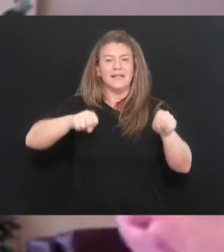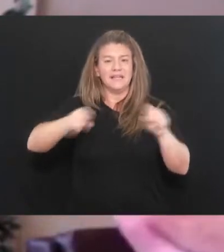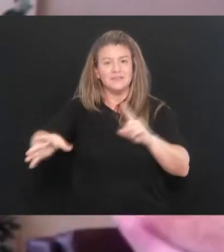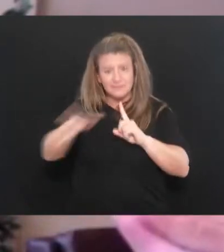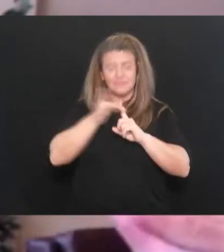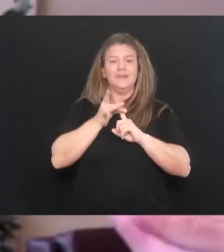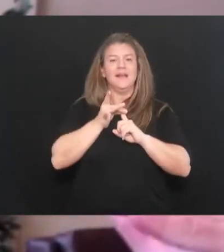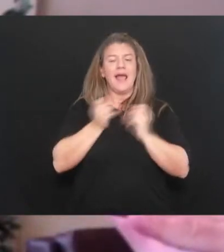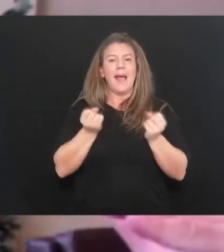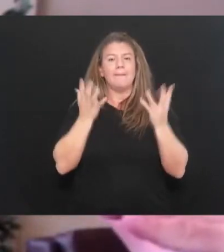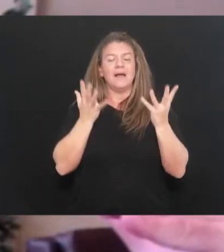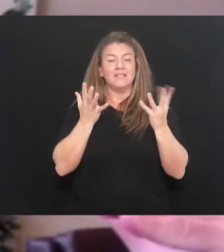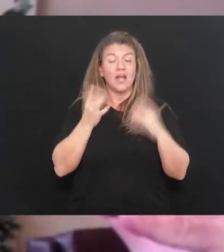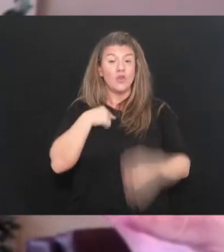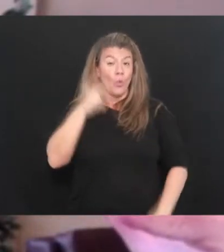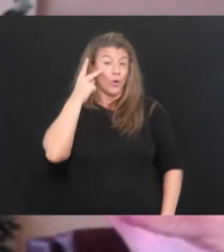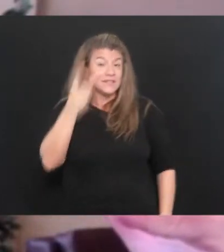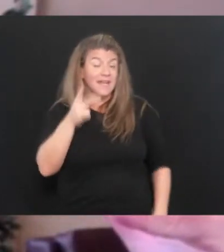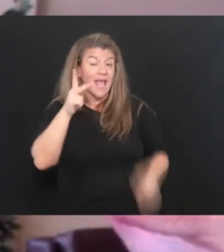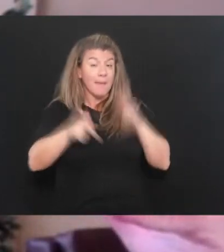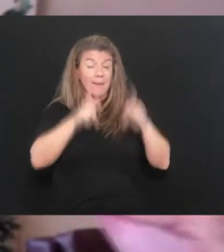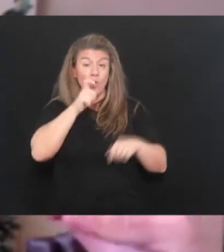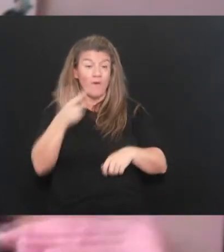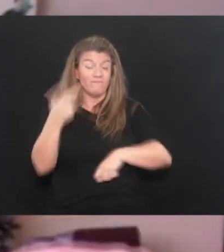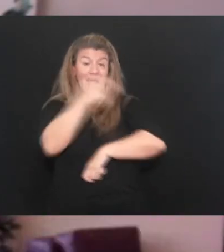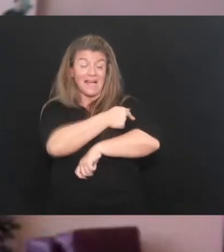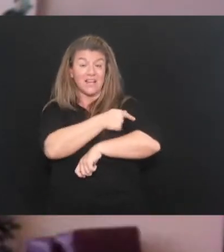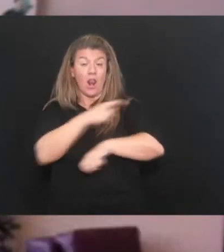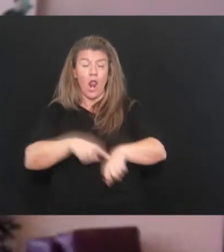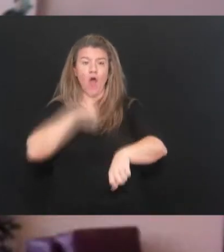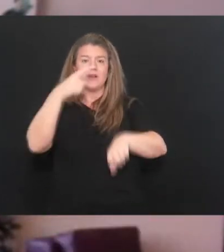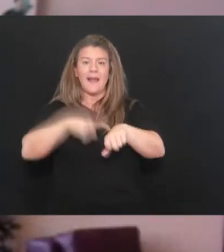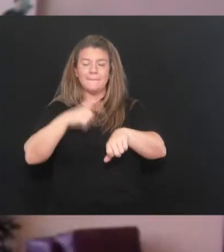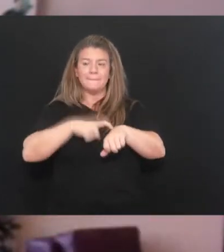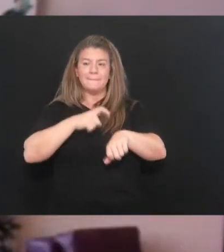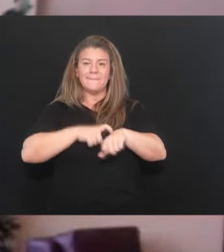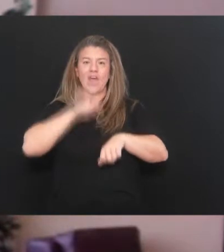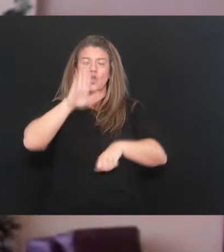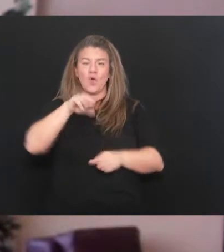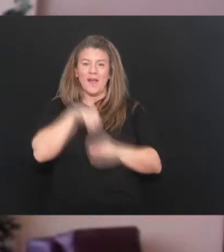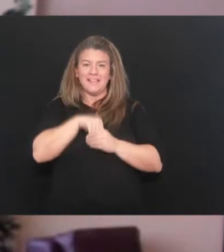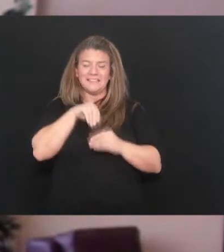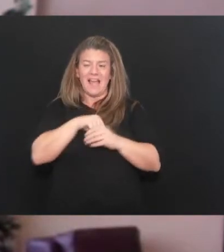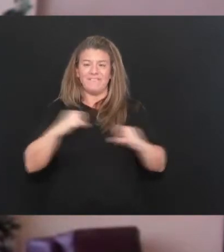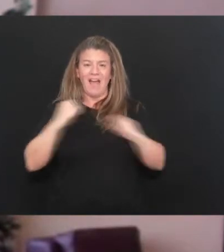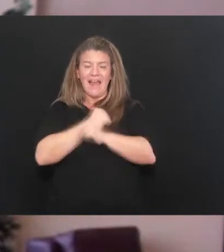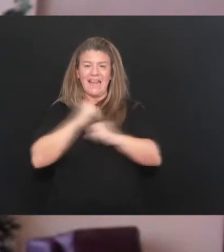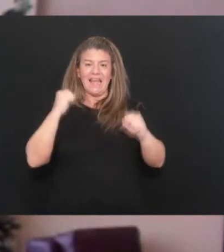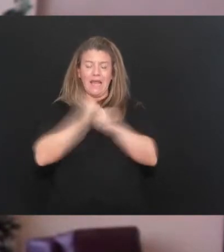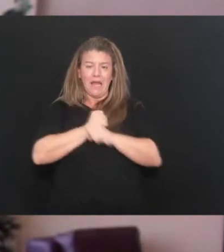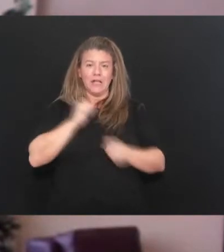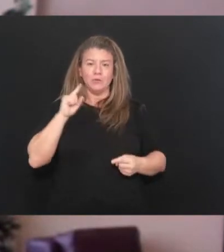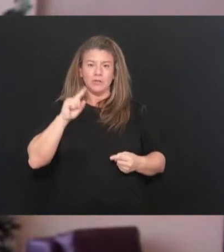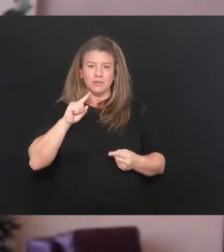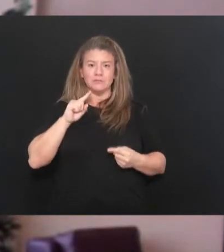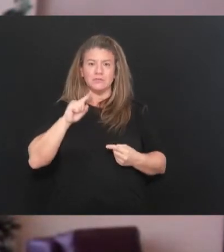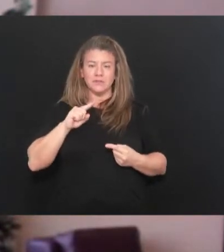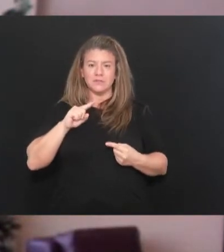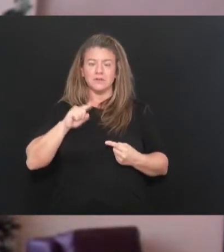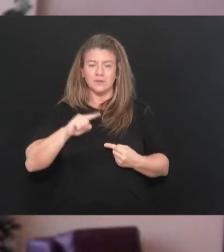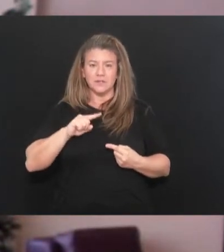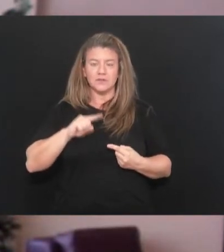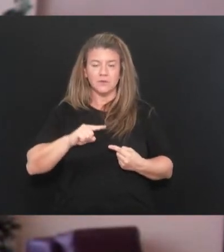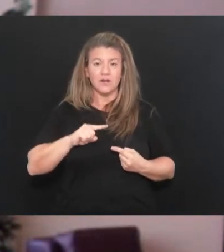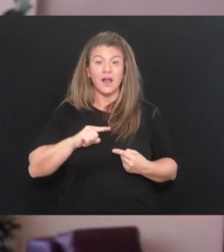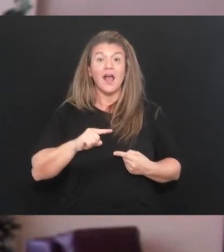what we're seeing now in people that have been vaccinated a long time ago, as the governor said, that threshold is reducing. And while in the past, maybe